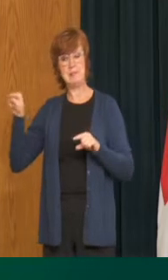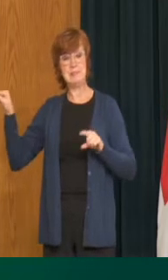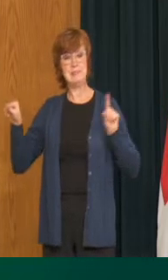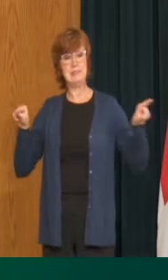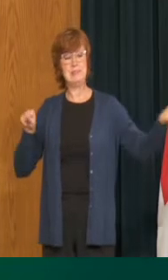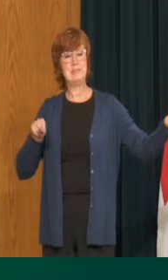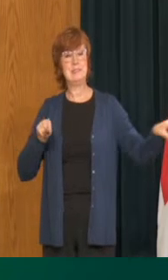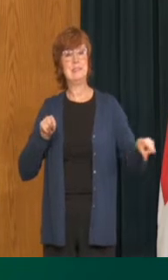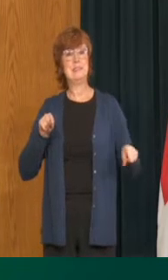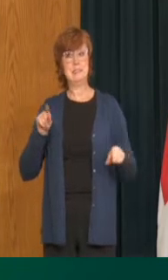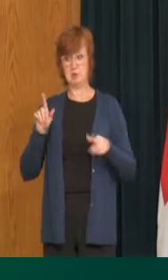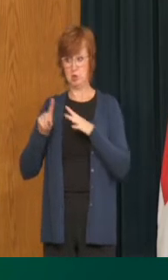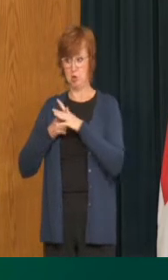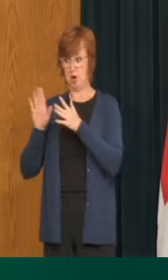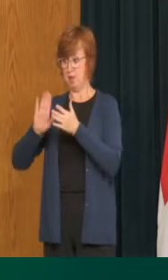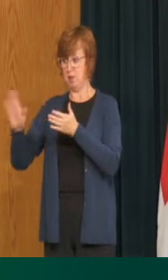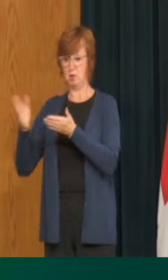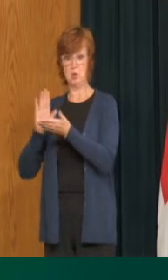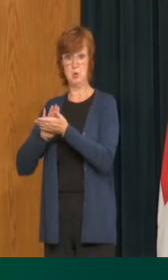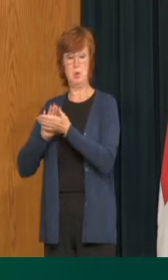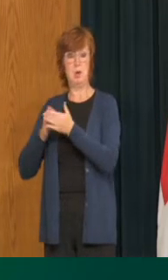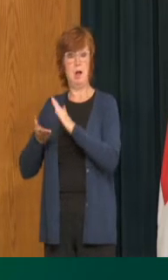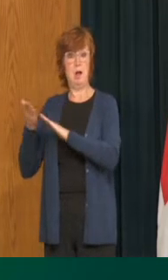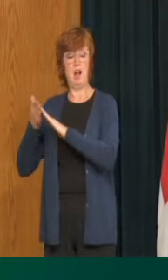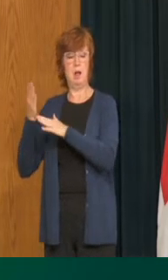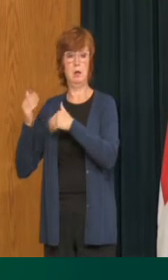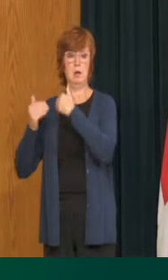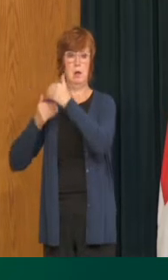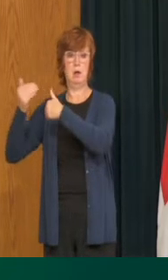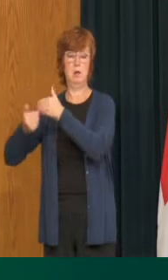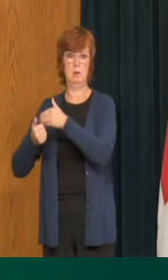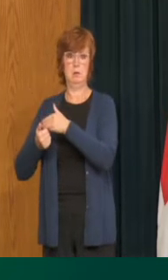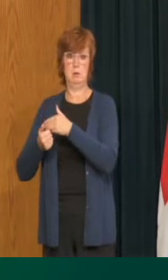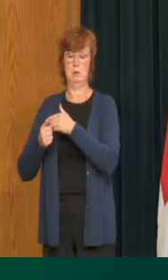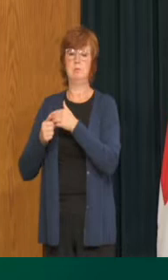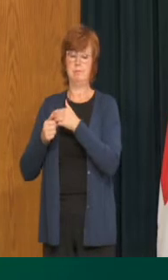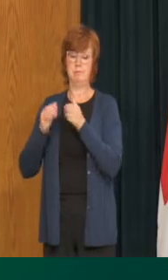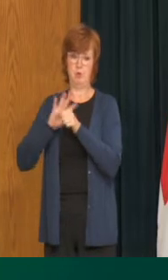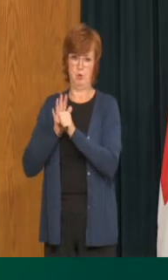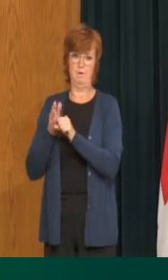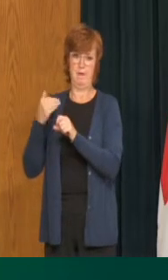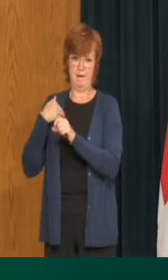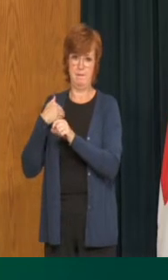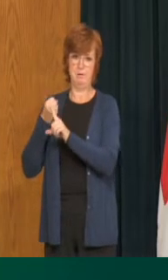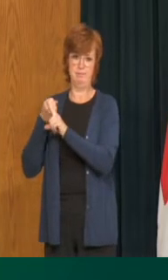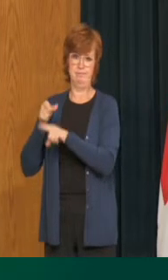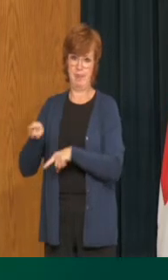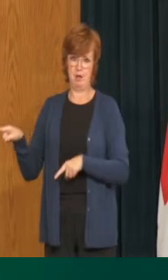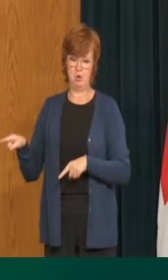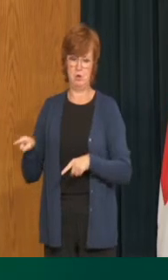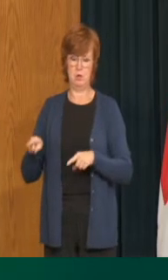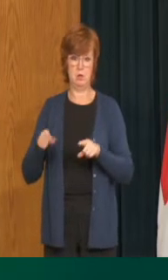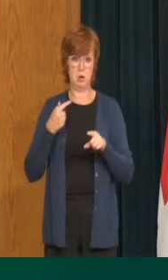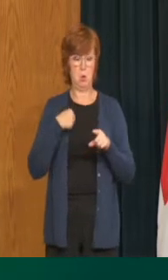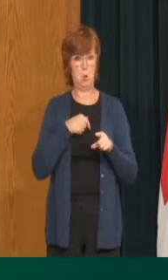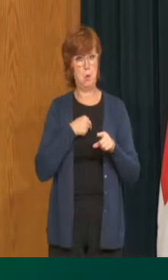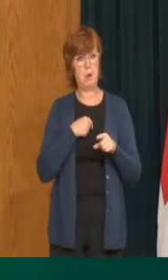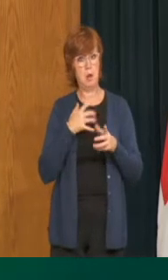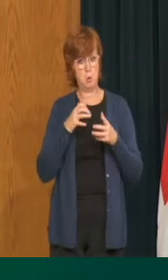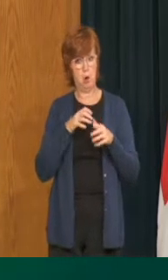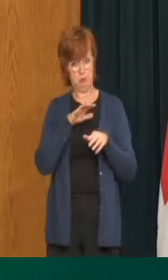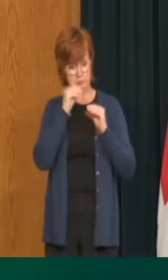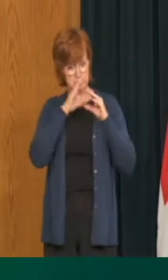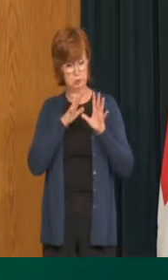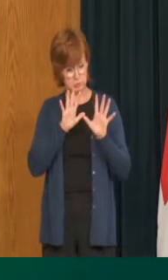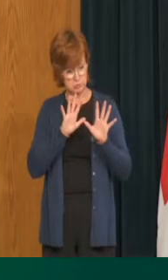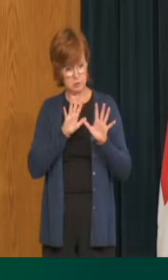teachers who have any concerns, and we applied the same principles for healthcare, other essential workers once they started working, if you have any concerns and